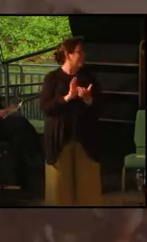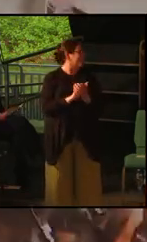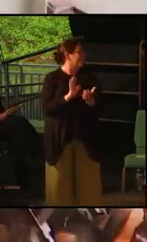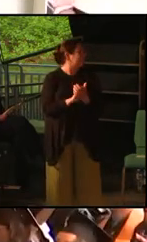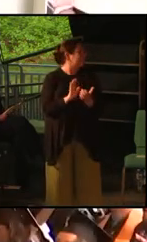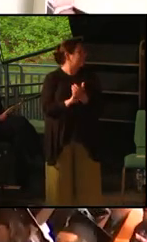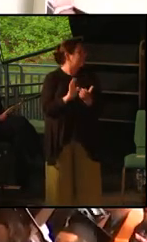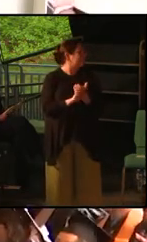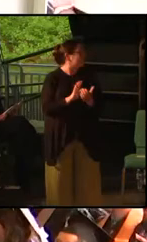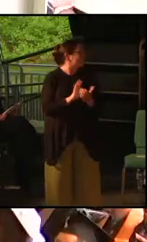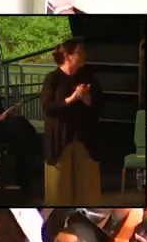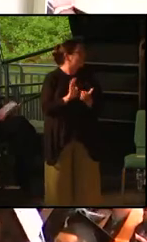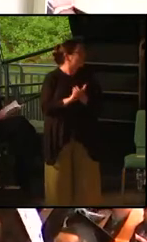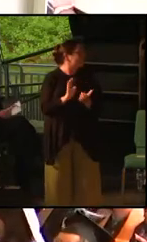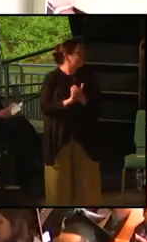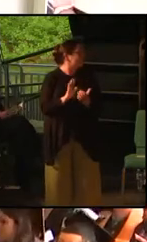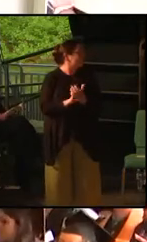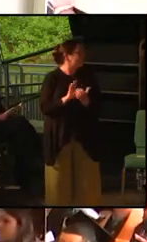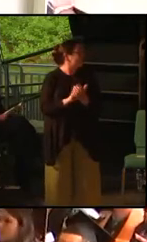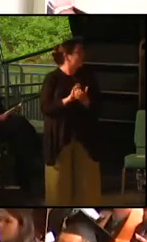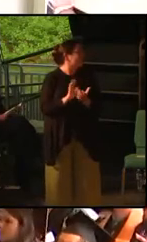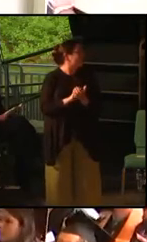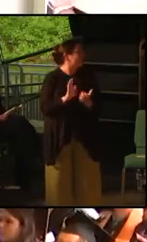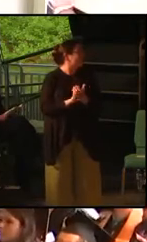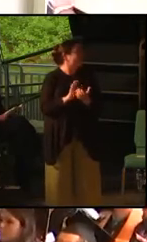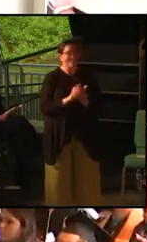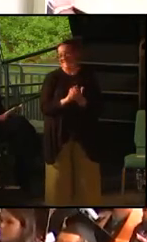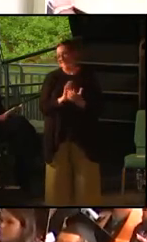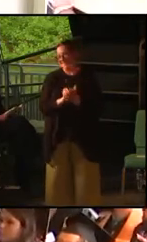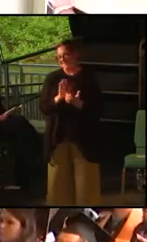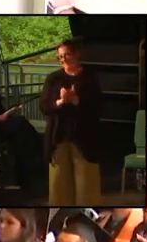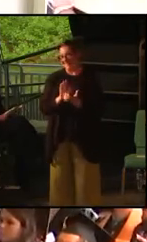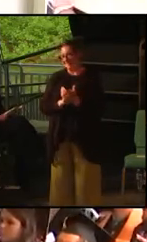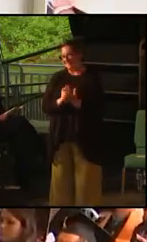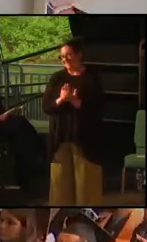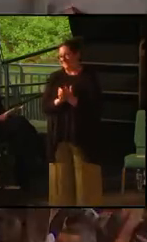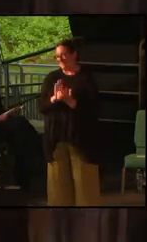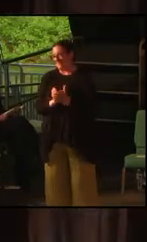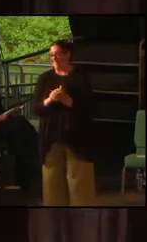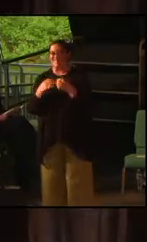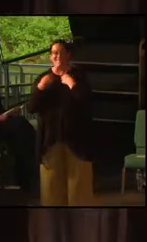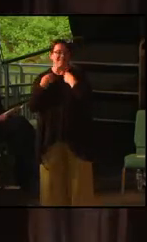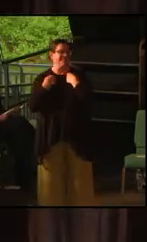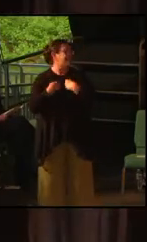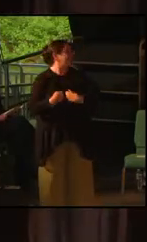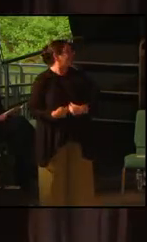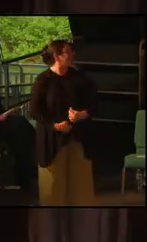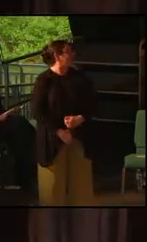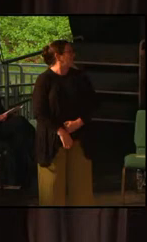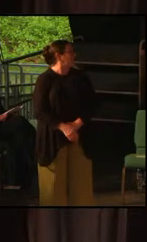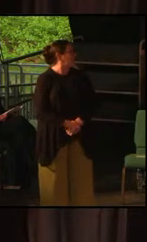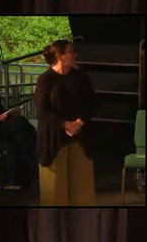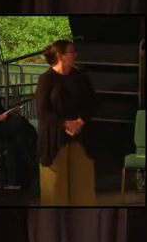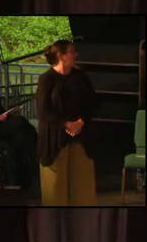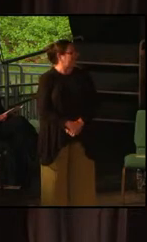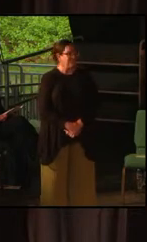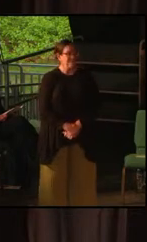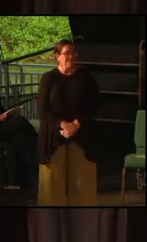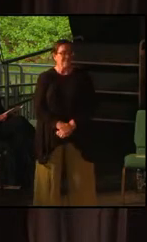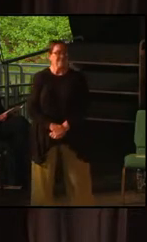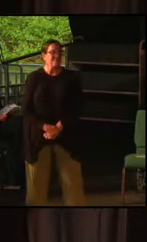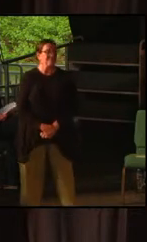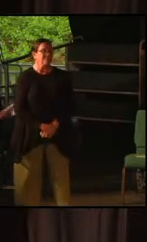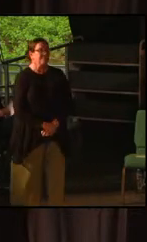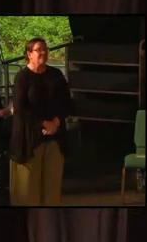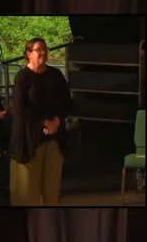We're going to take a picture together. Okay. We'll come back and get your water. We're going to just go stand right over here on the red